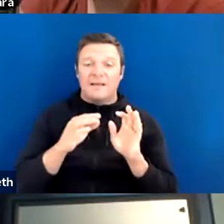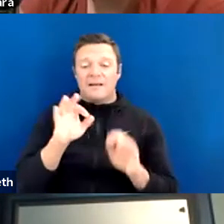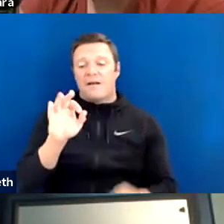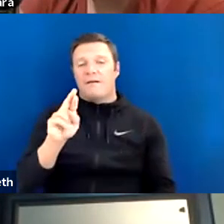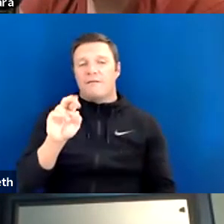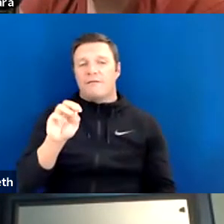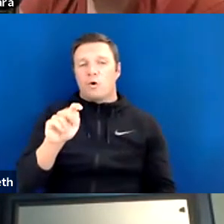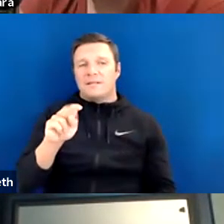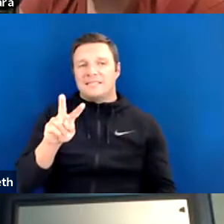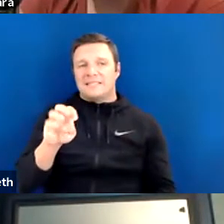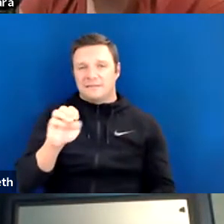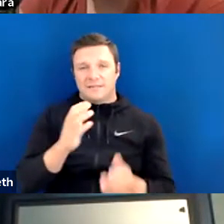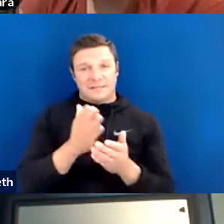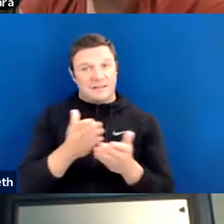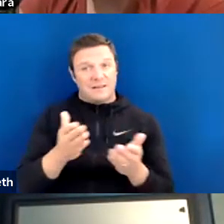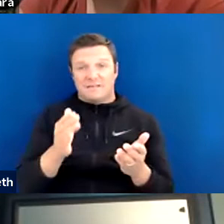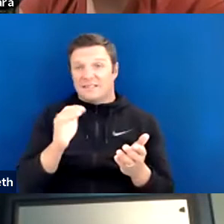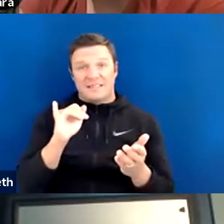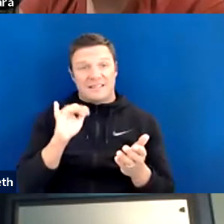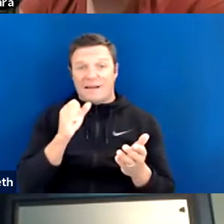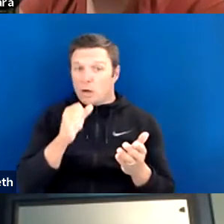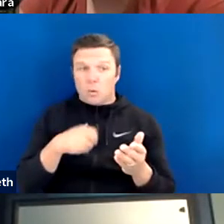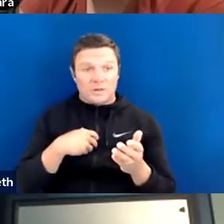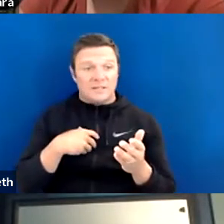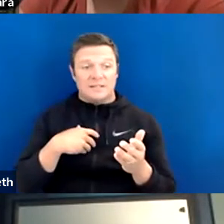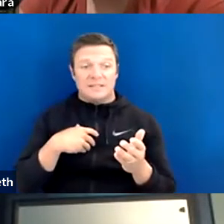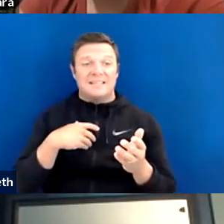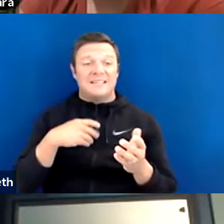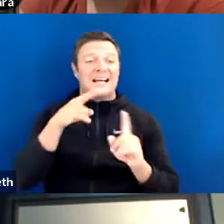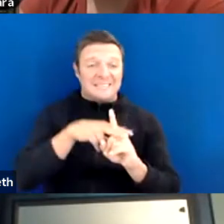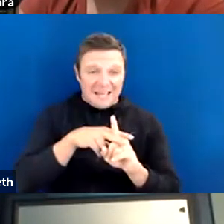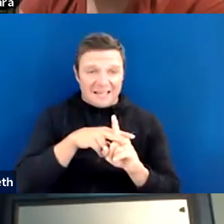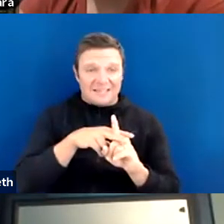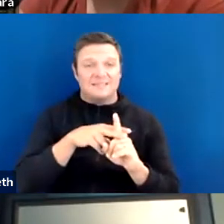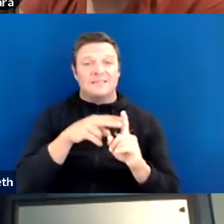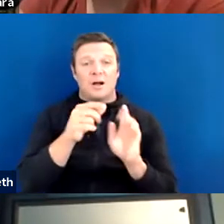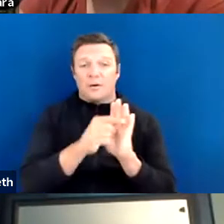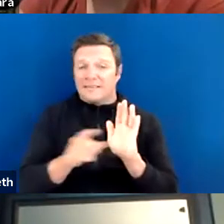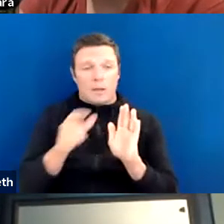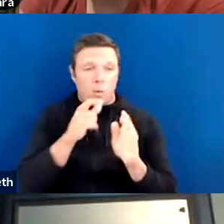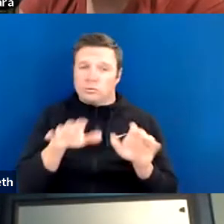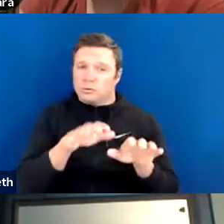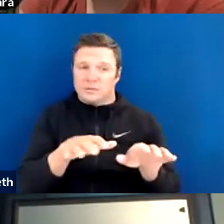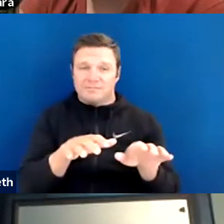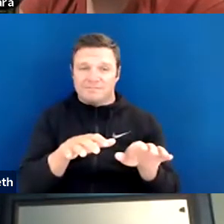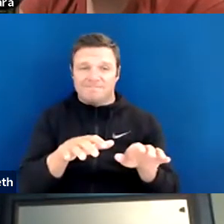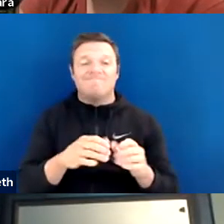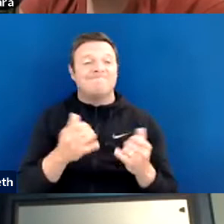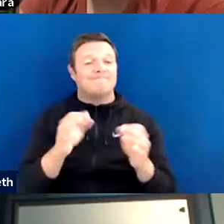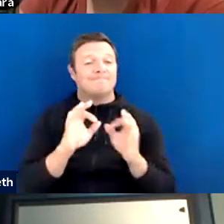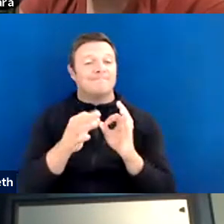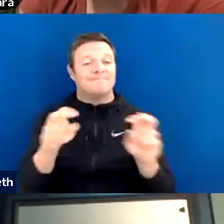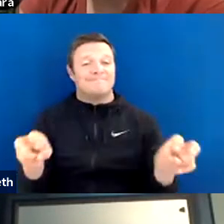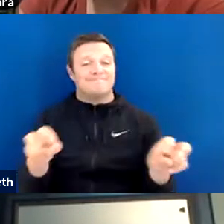or else it doesn't get done. So yeah, thanks to discussions and mini assignments